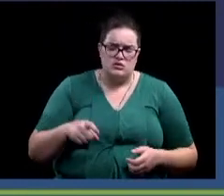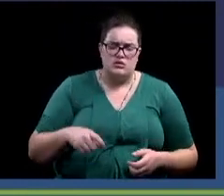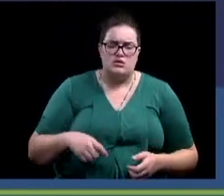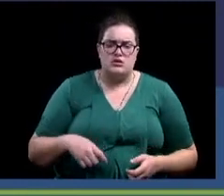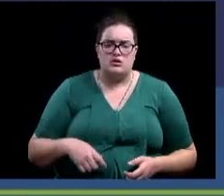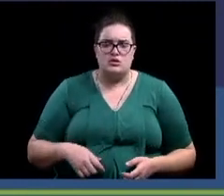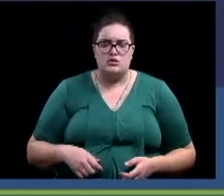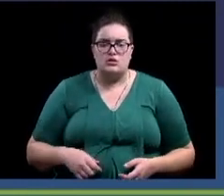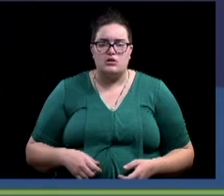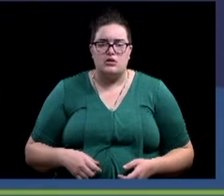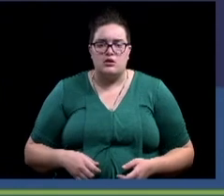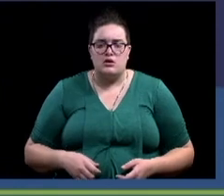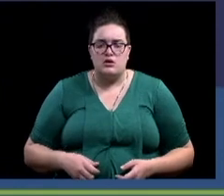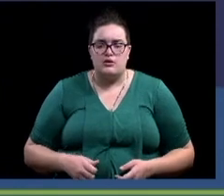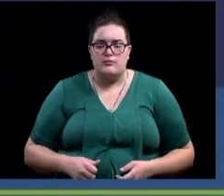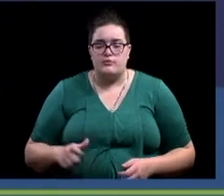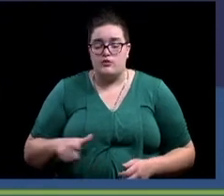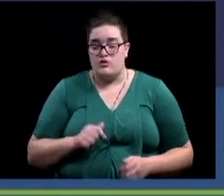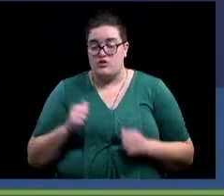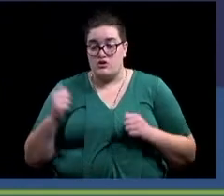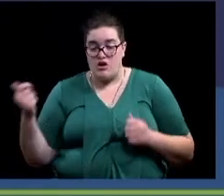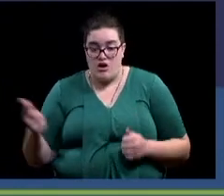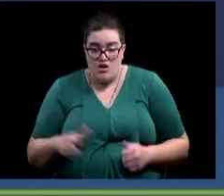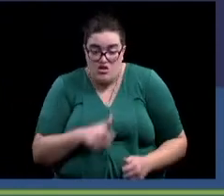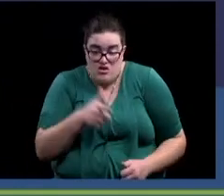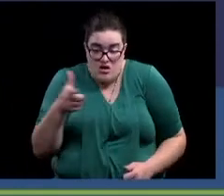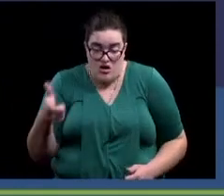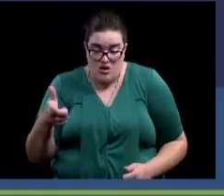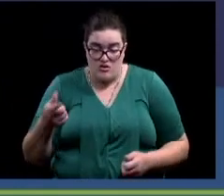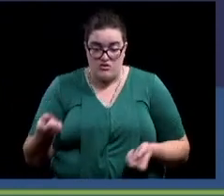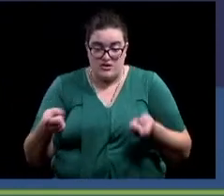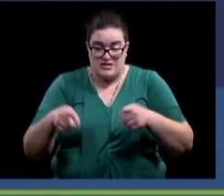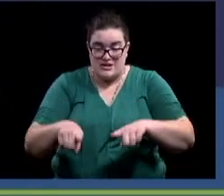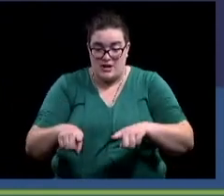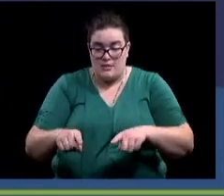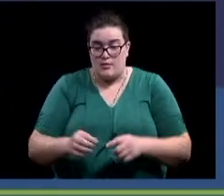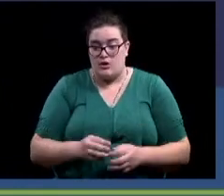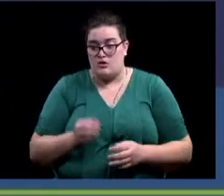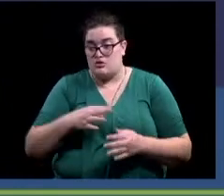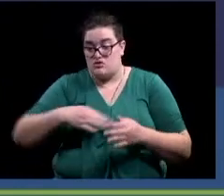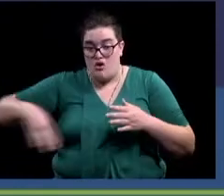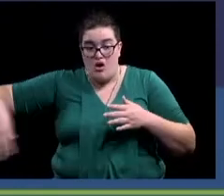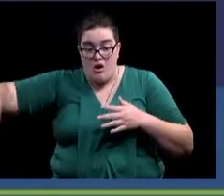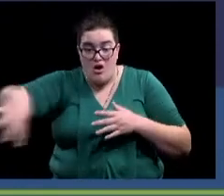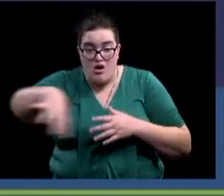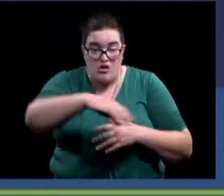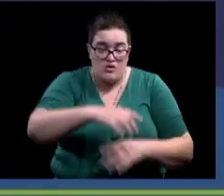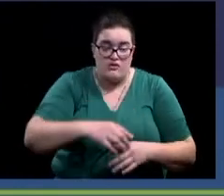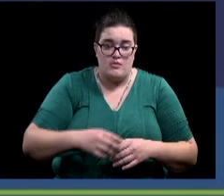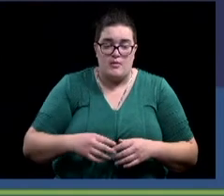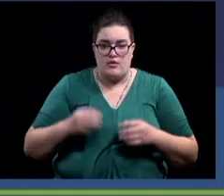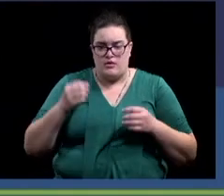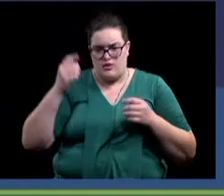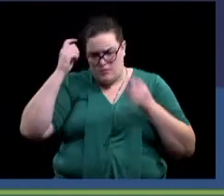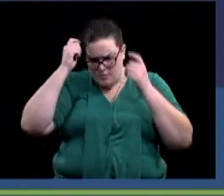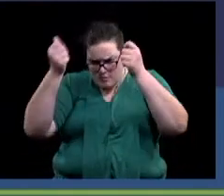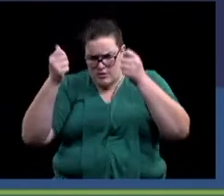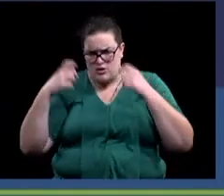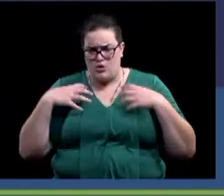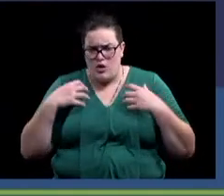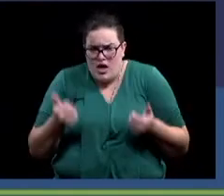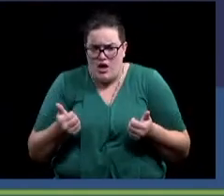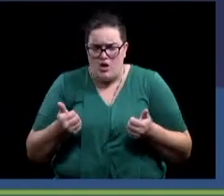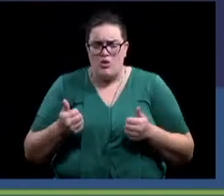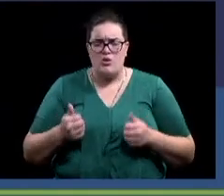but around the country, there's still a mental health component of our community that we are